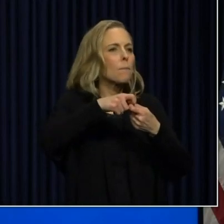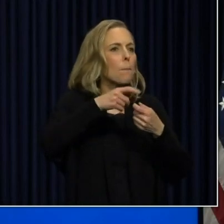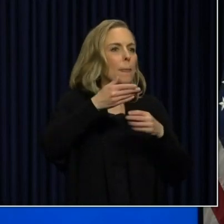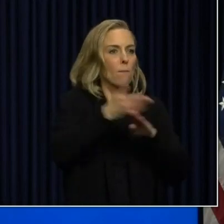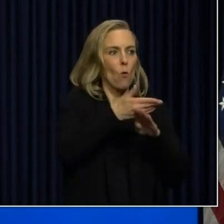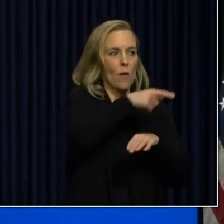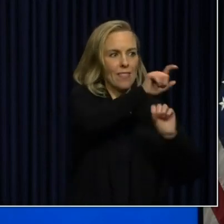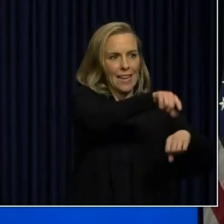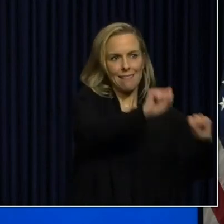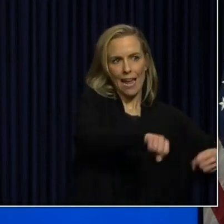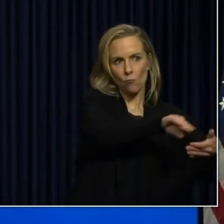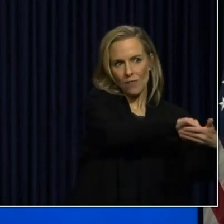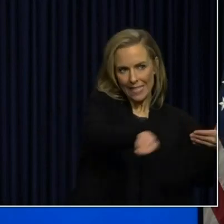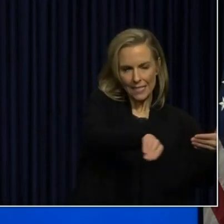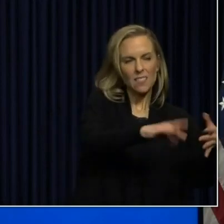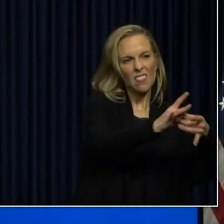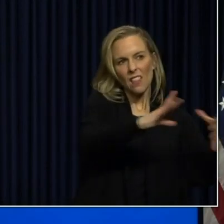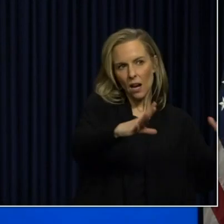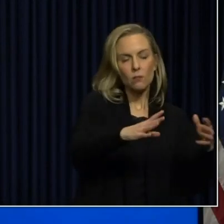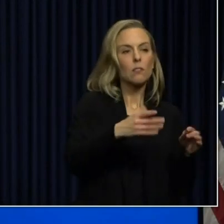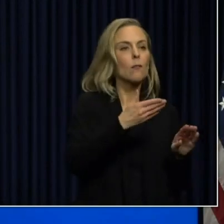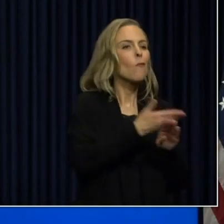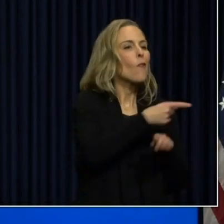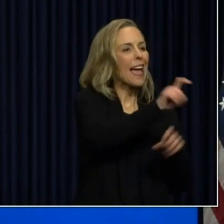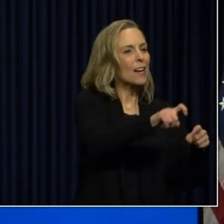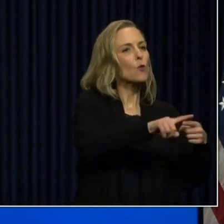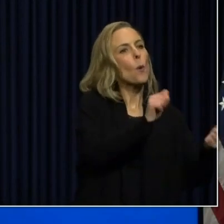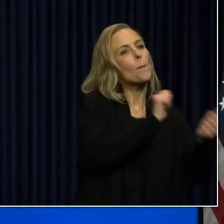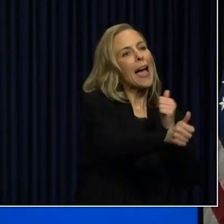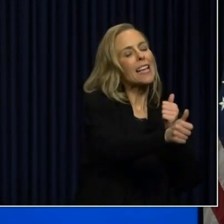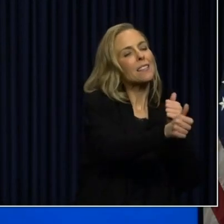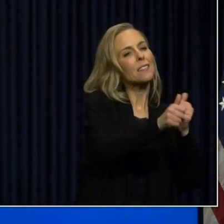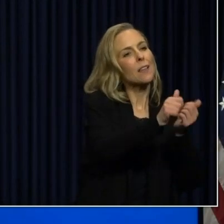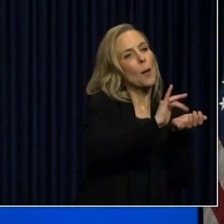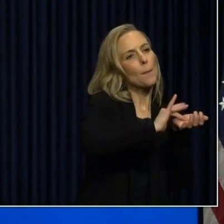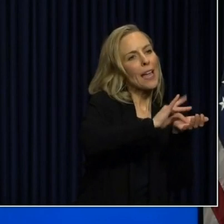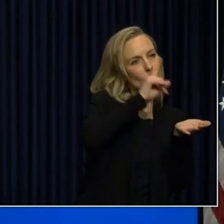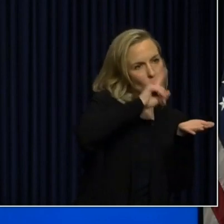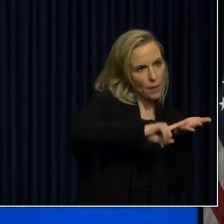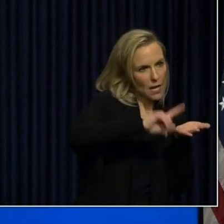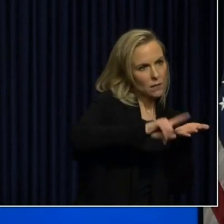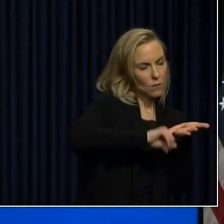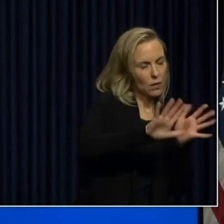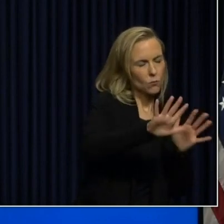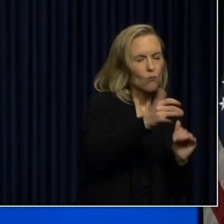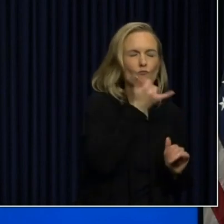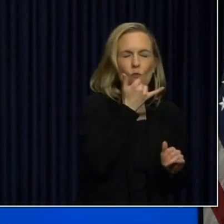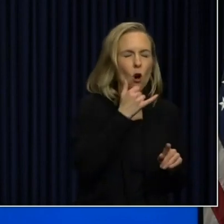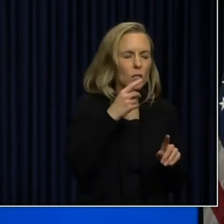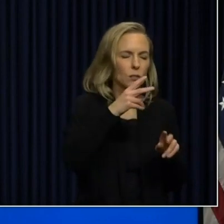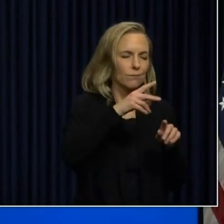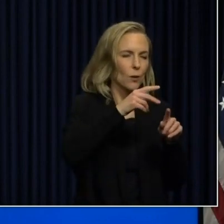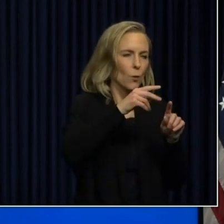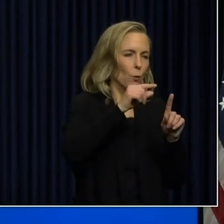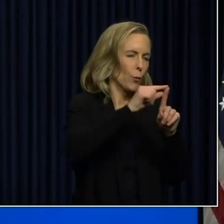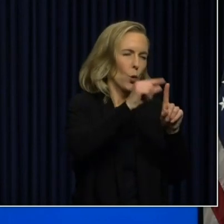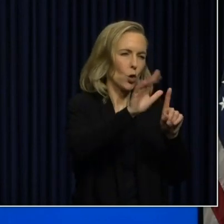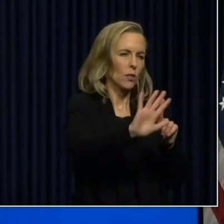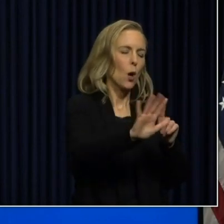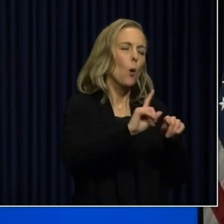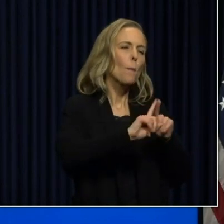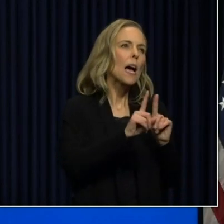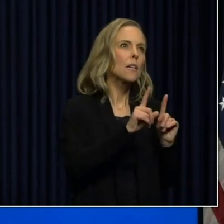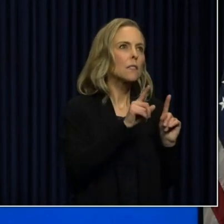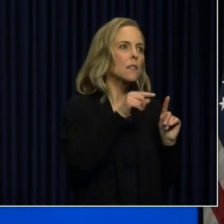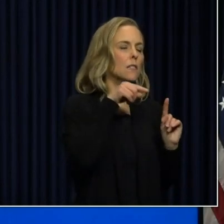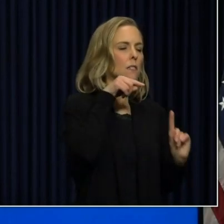released, including them passing a medical inspection is probably the wrong term for it, but being